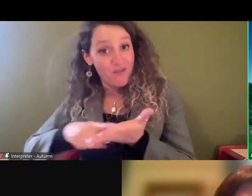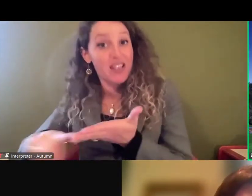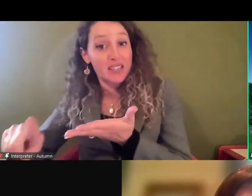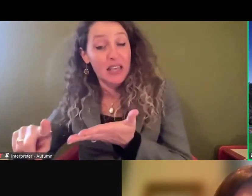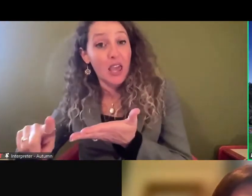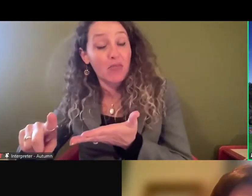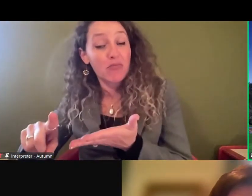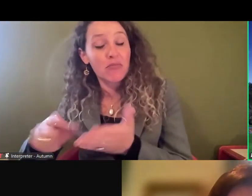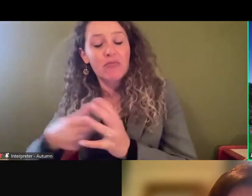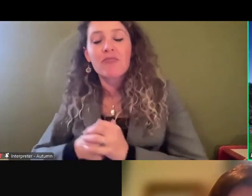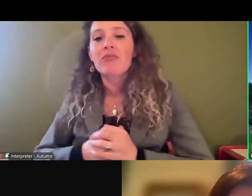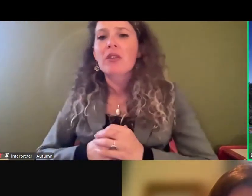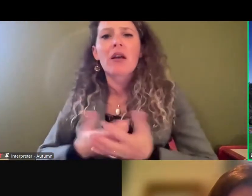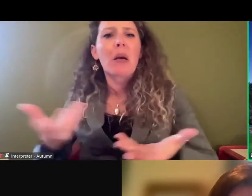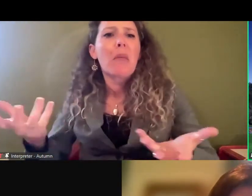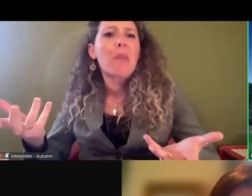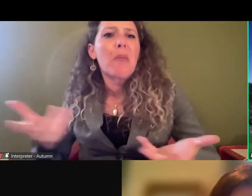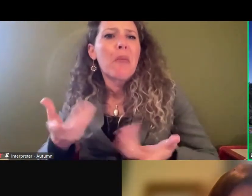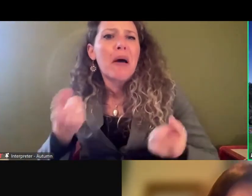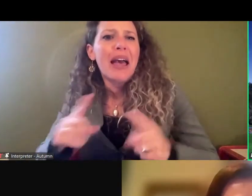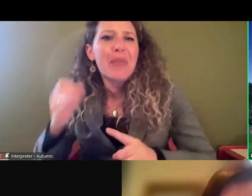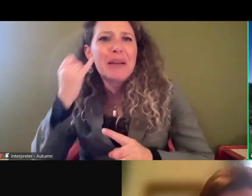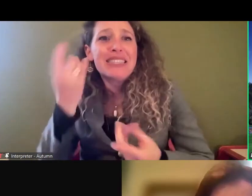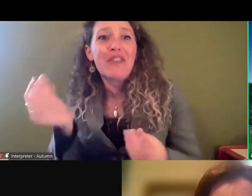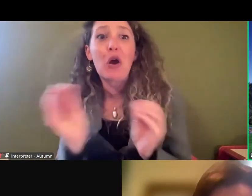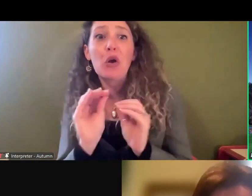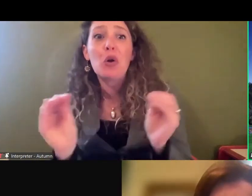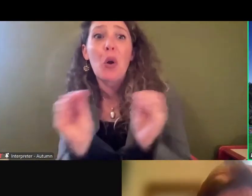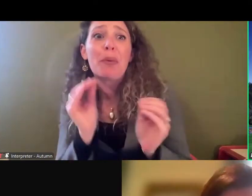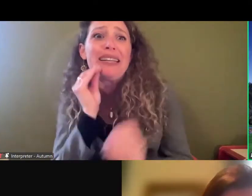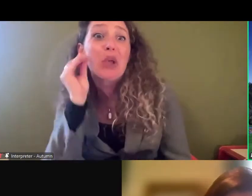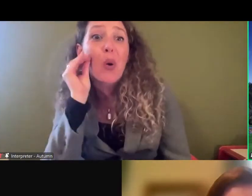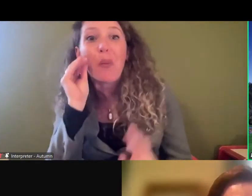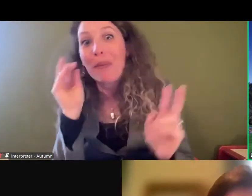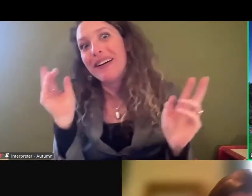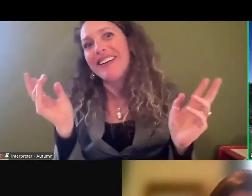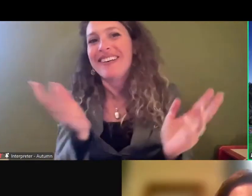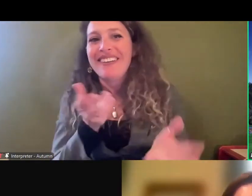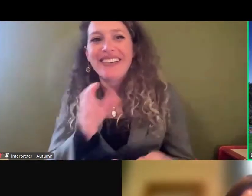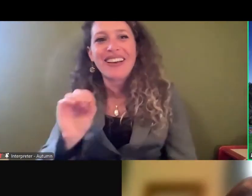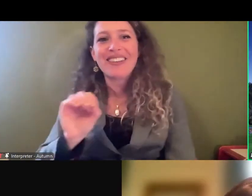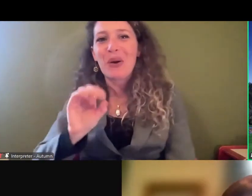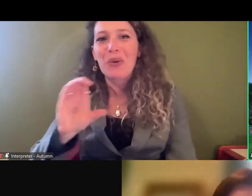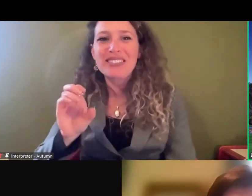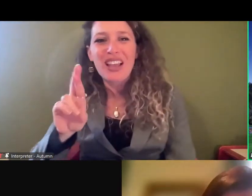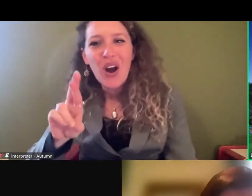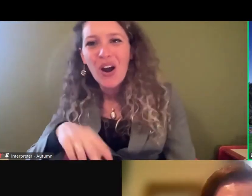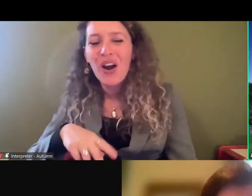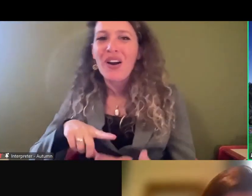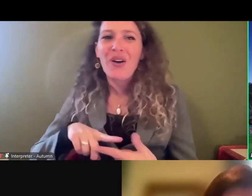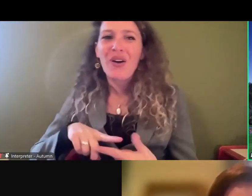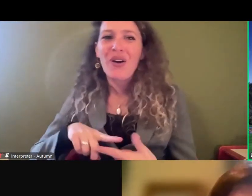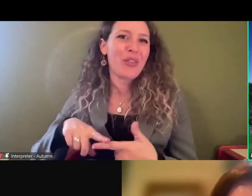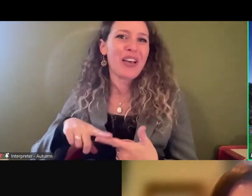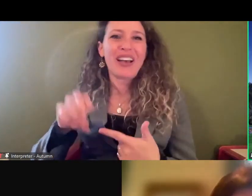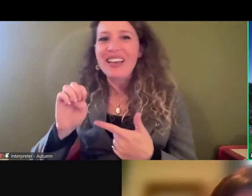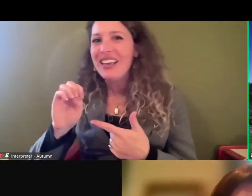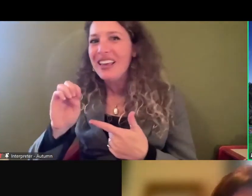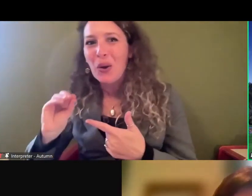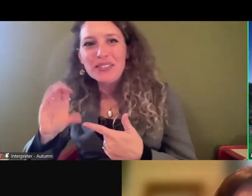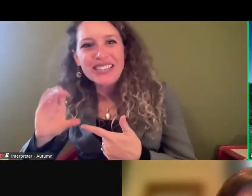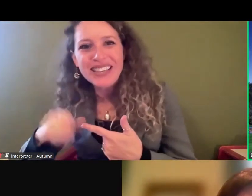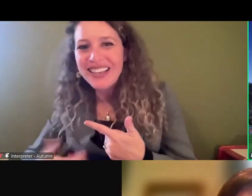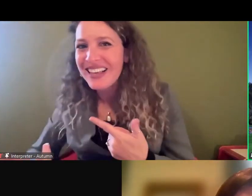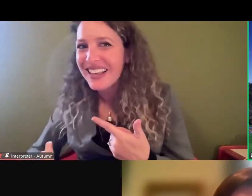But what happens if nobody's home at the Yeah. at the OCR or the EEOC? What happens